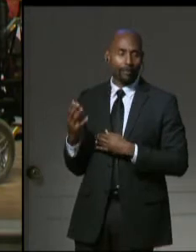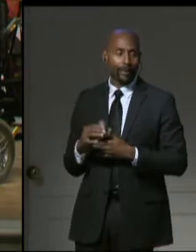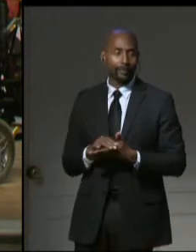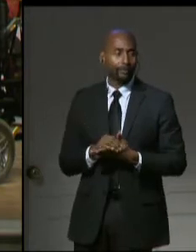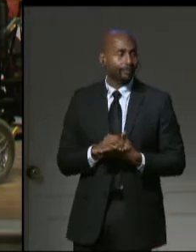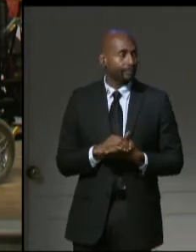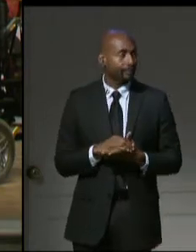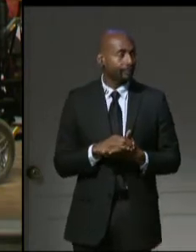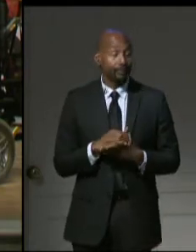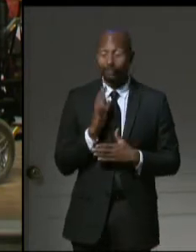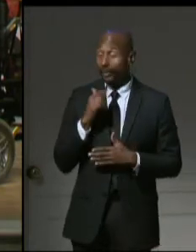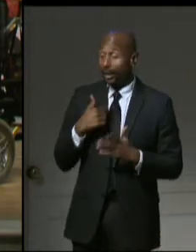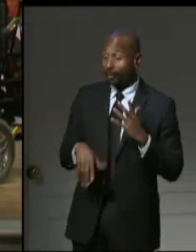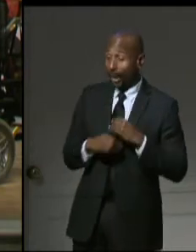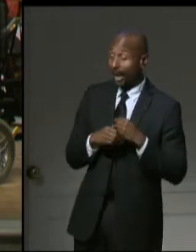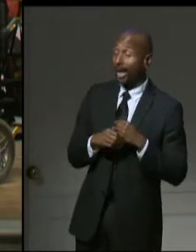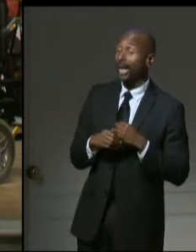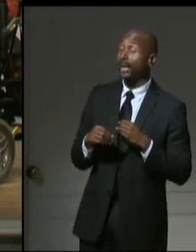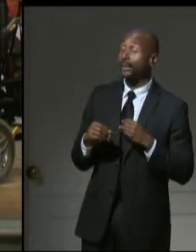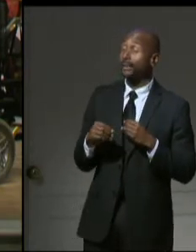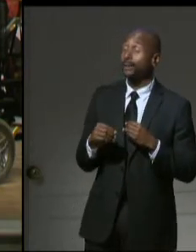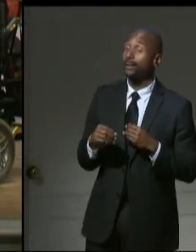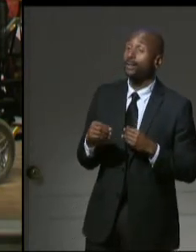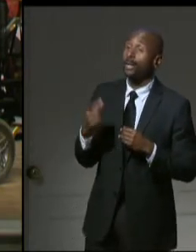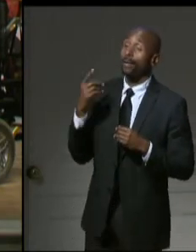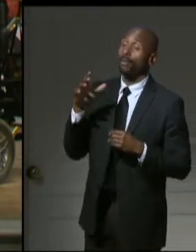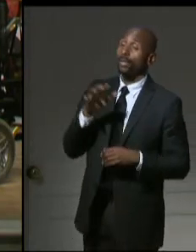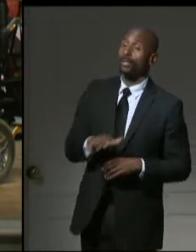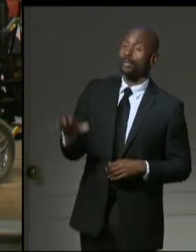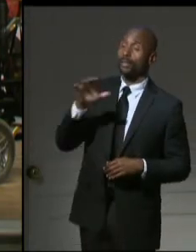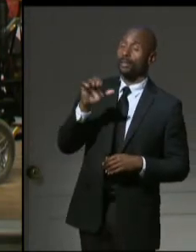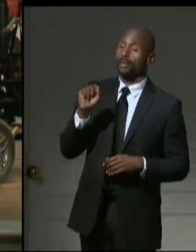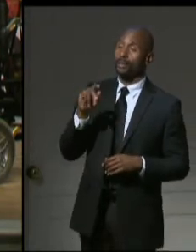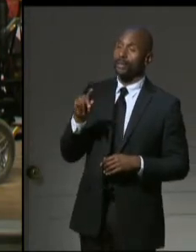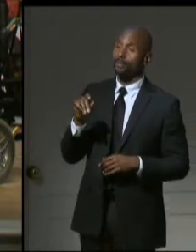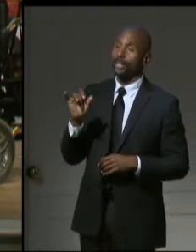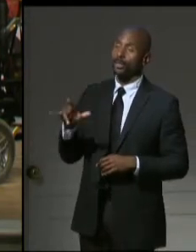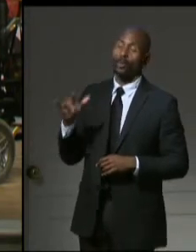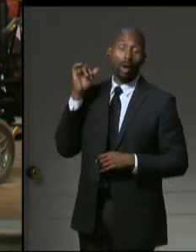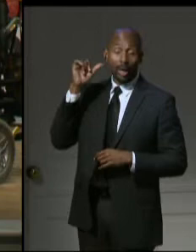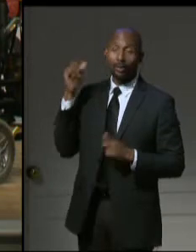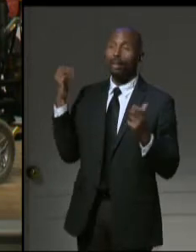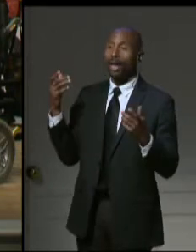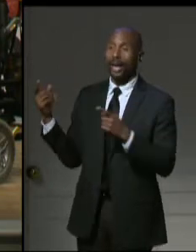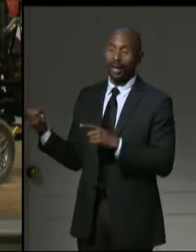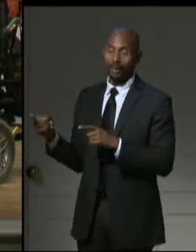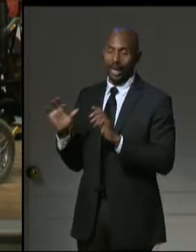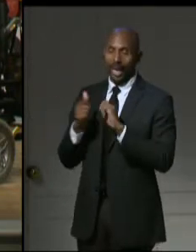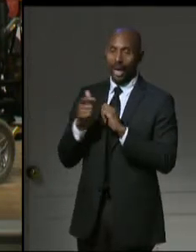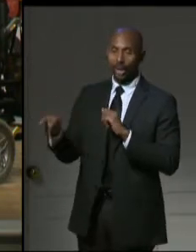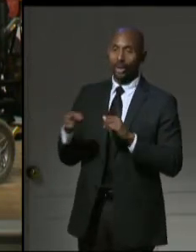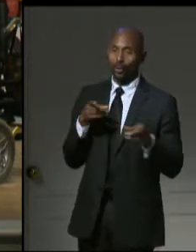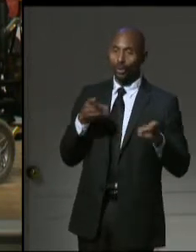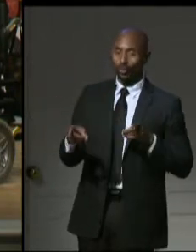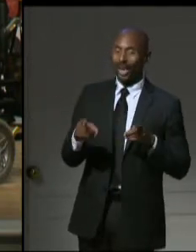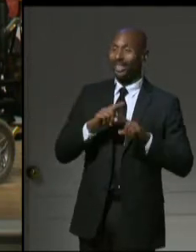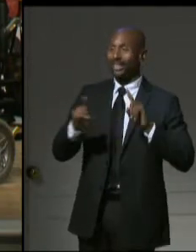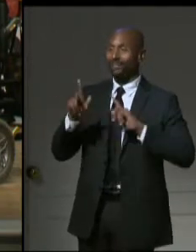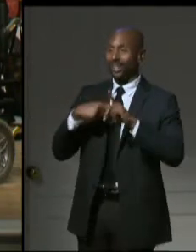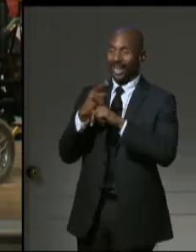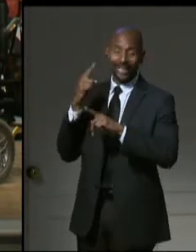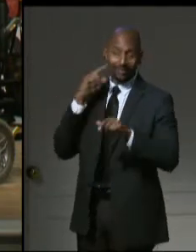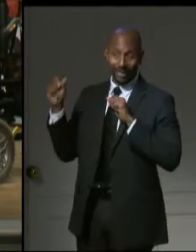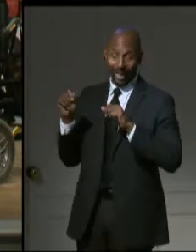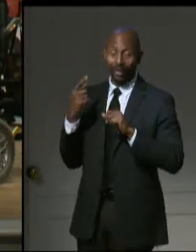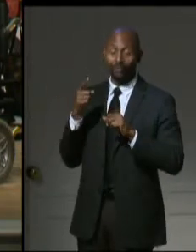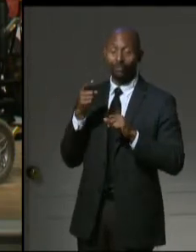If I can add too, there's a lot happening in the world of spatial audio, so it's how do you direct different kinds of sounds so it can feel like you're